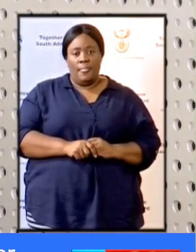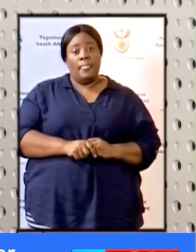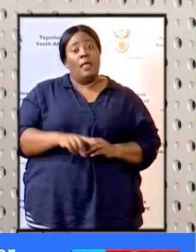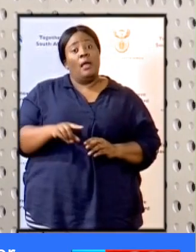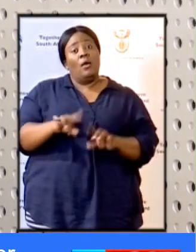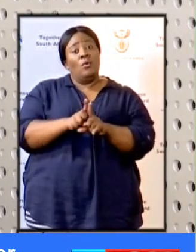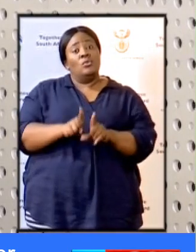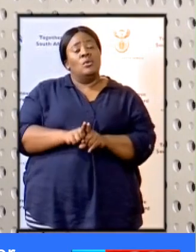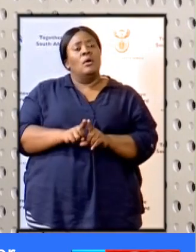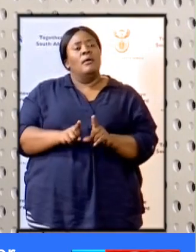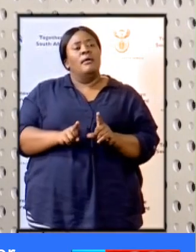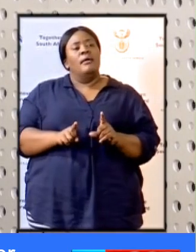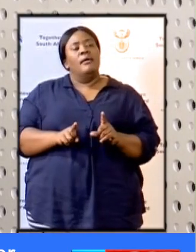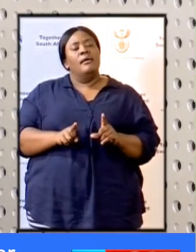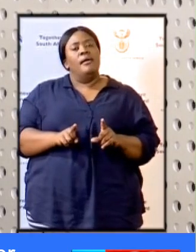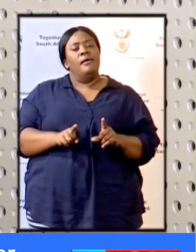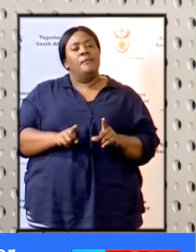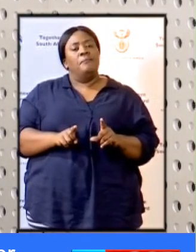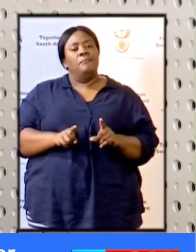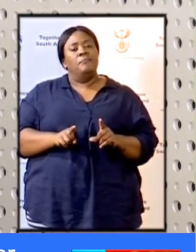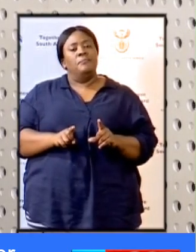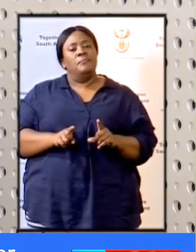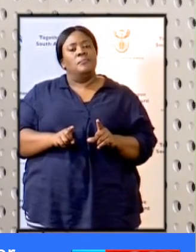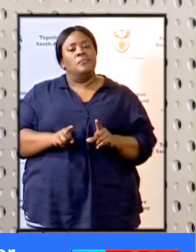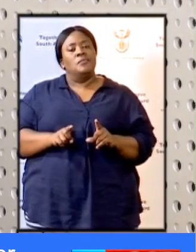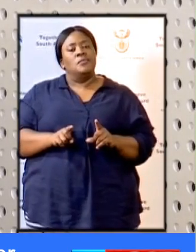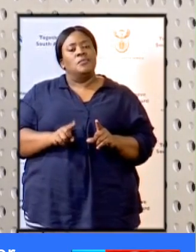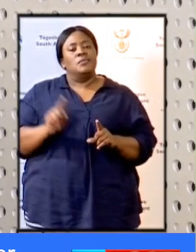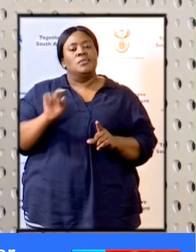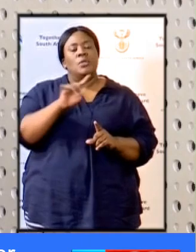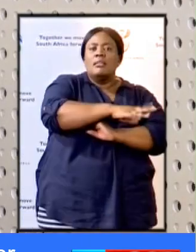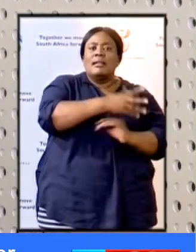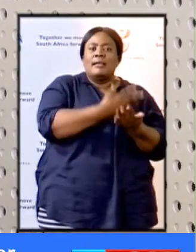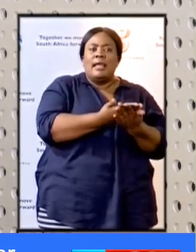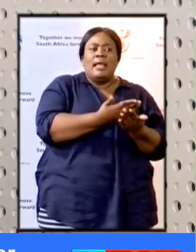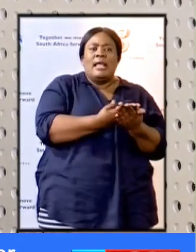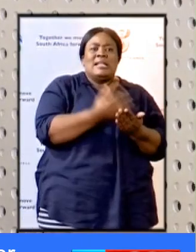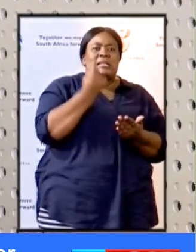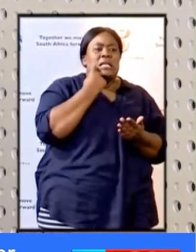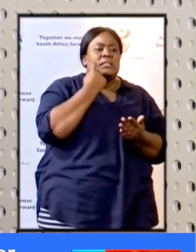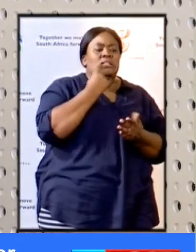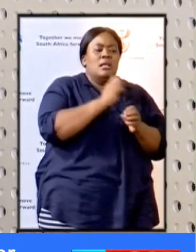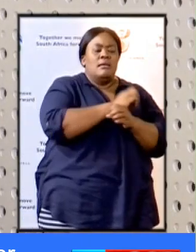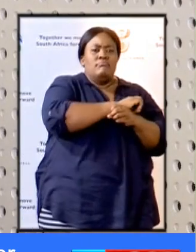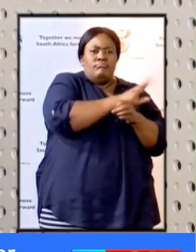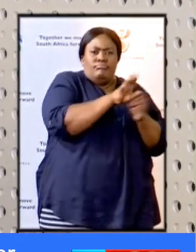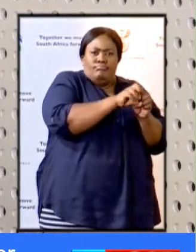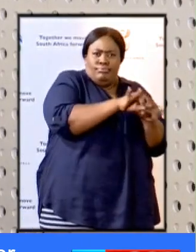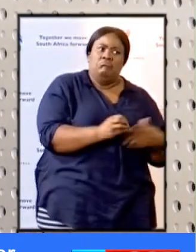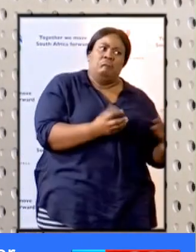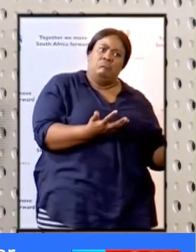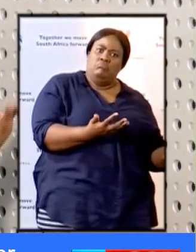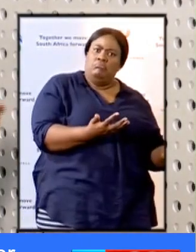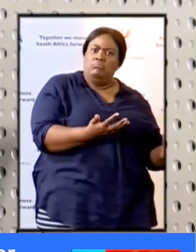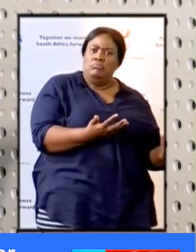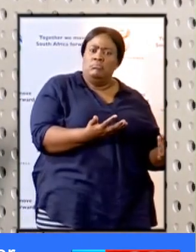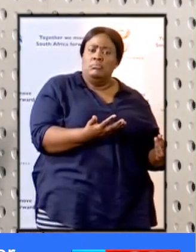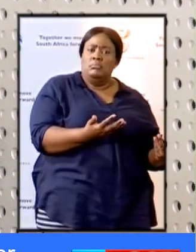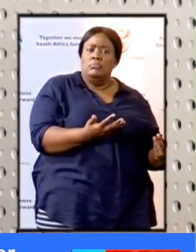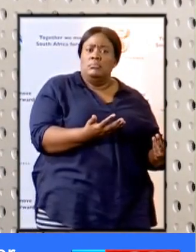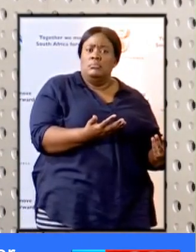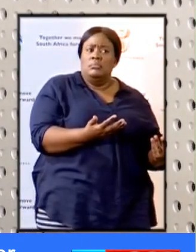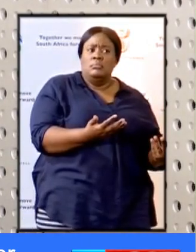about, which is linked to the question of private. For instance, you have a small school, which is a multi, because there are